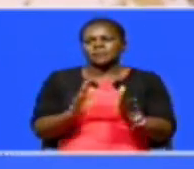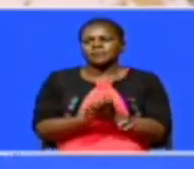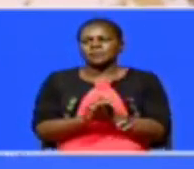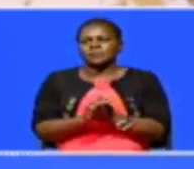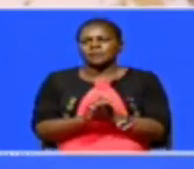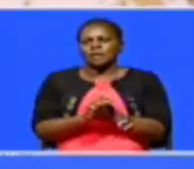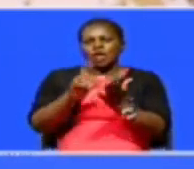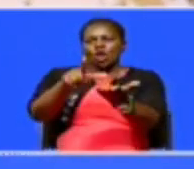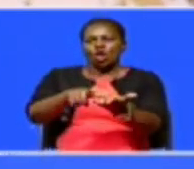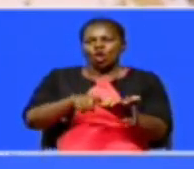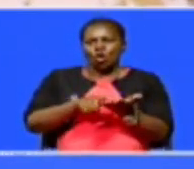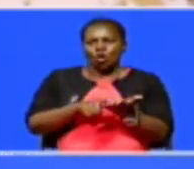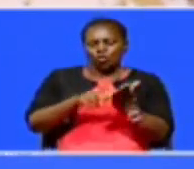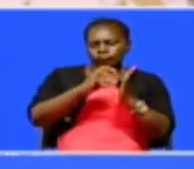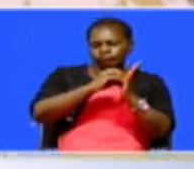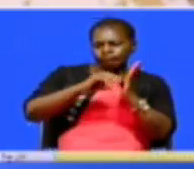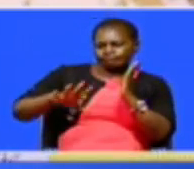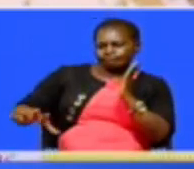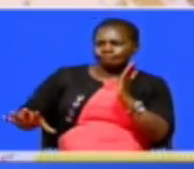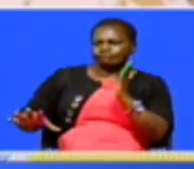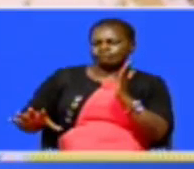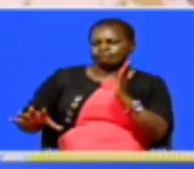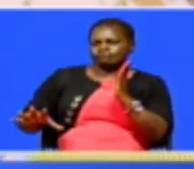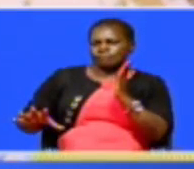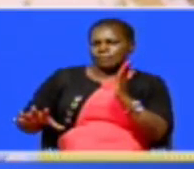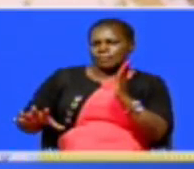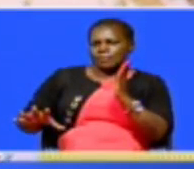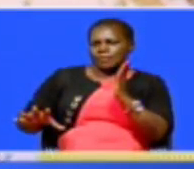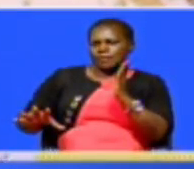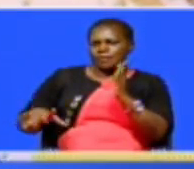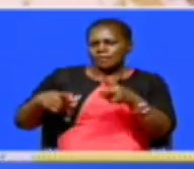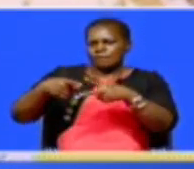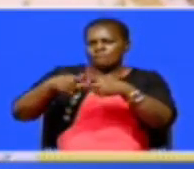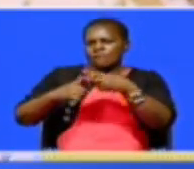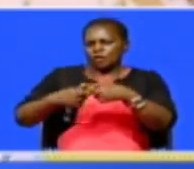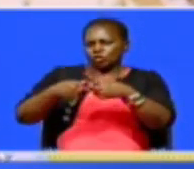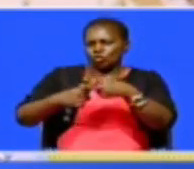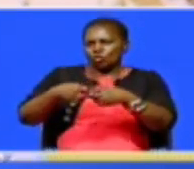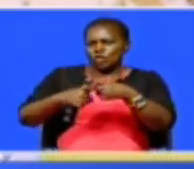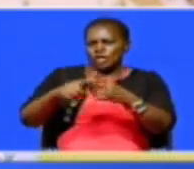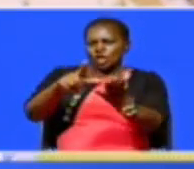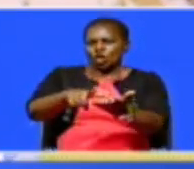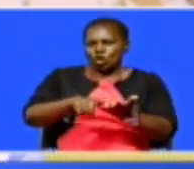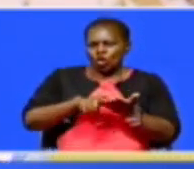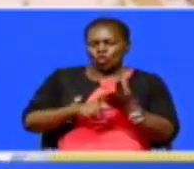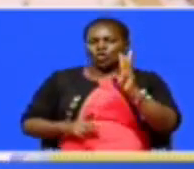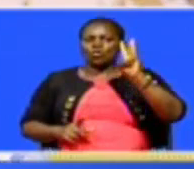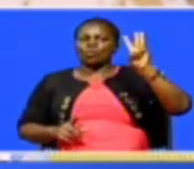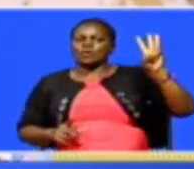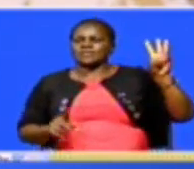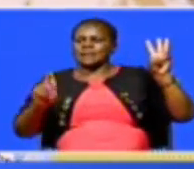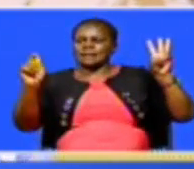their loan had to be waived, and the loan for the factories, sugar factories in Western